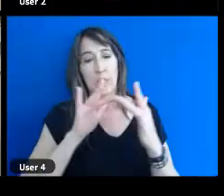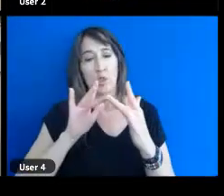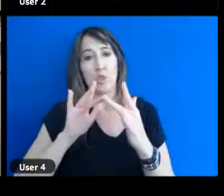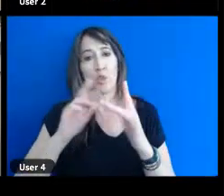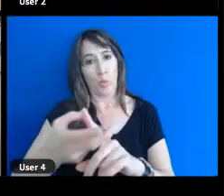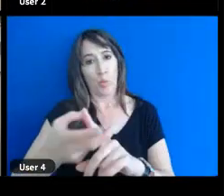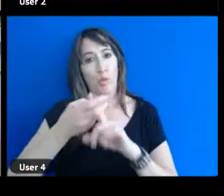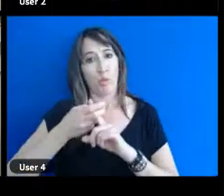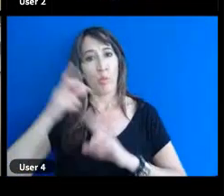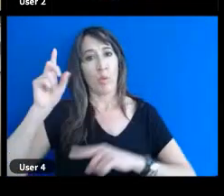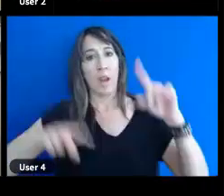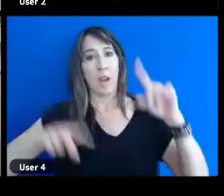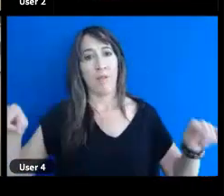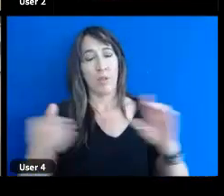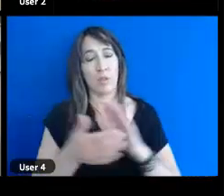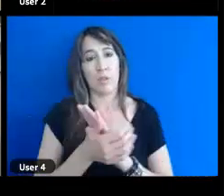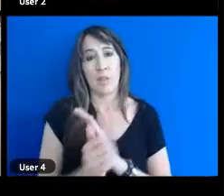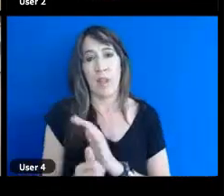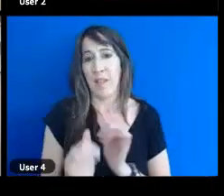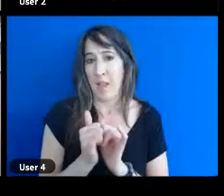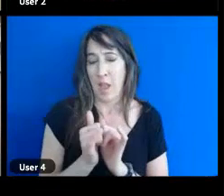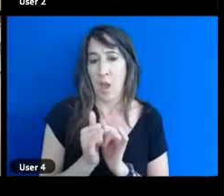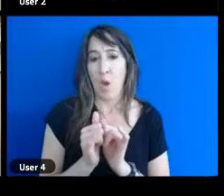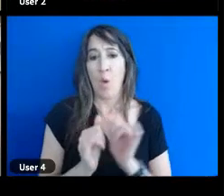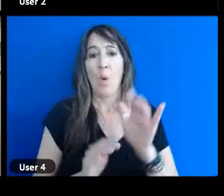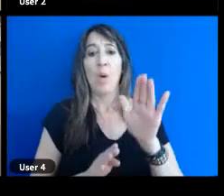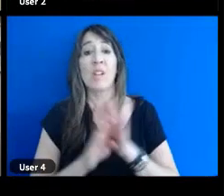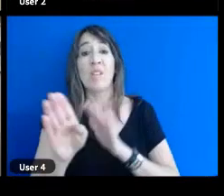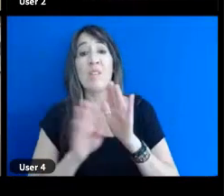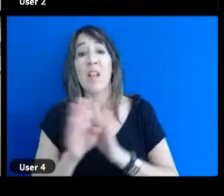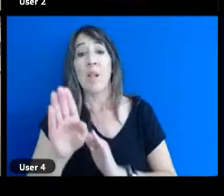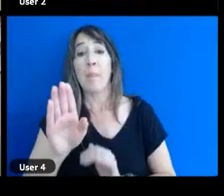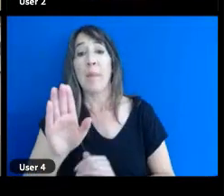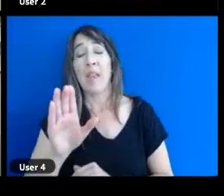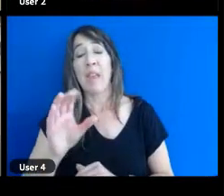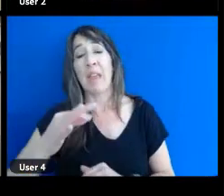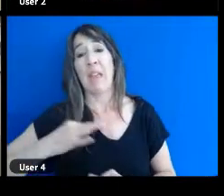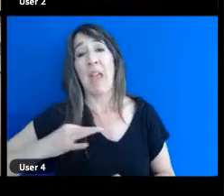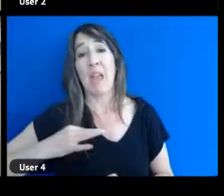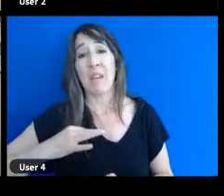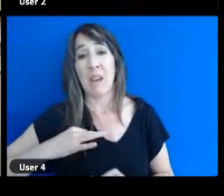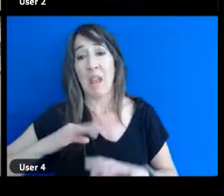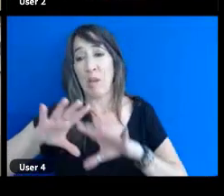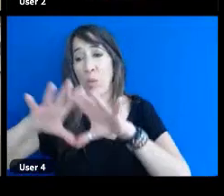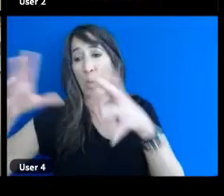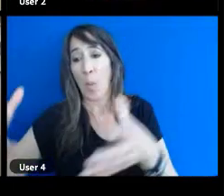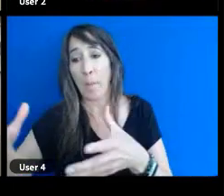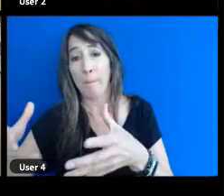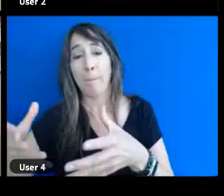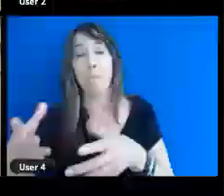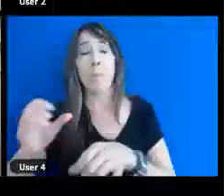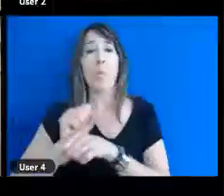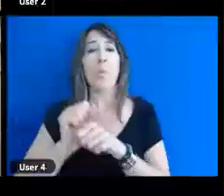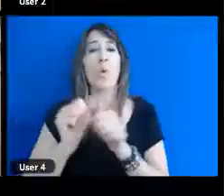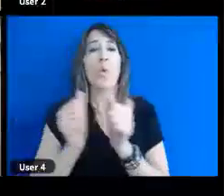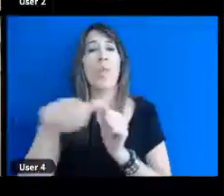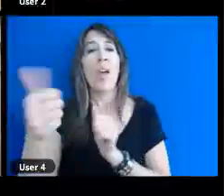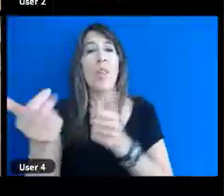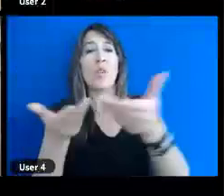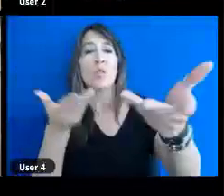First of all, taking an intentional, active outreach to recruit diverse talent. Look at